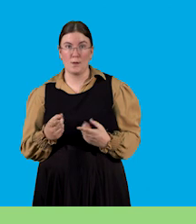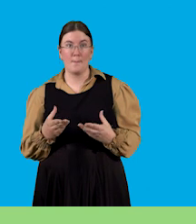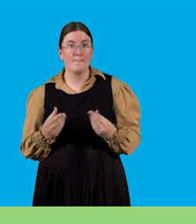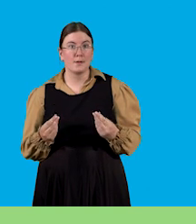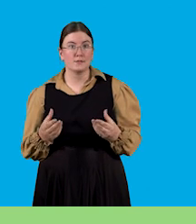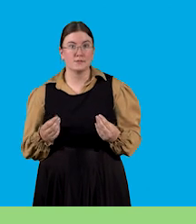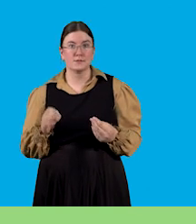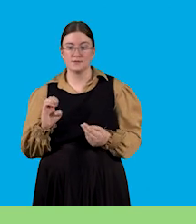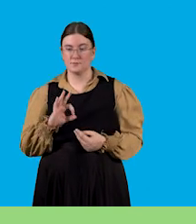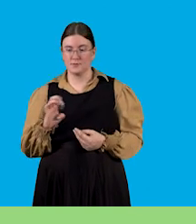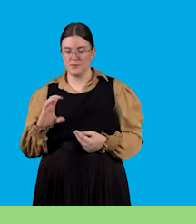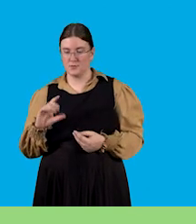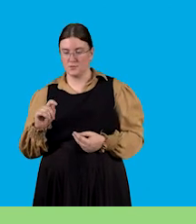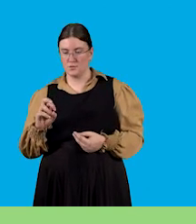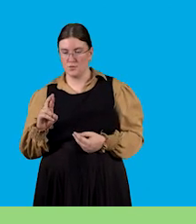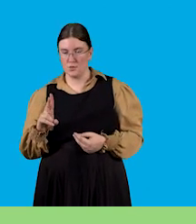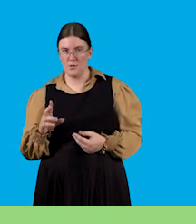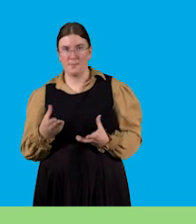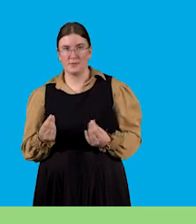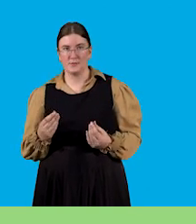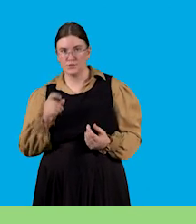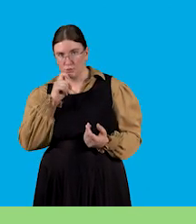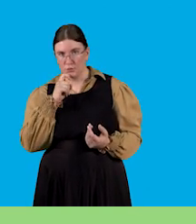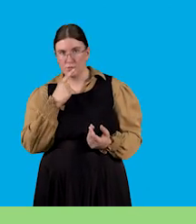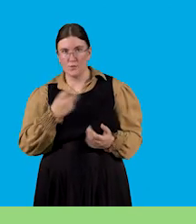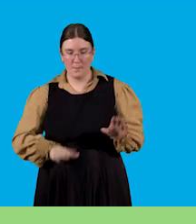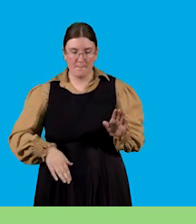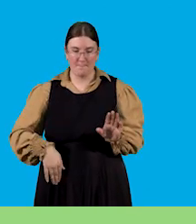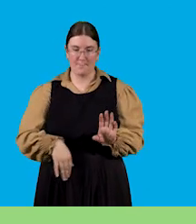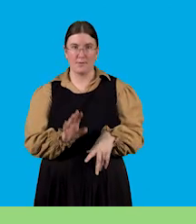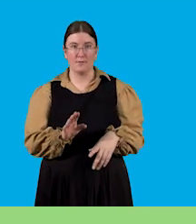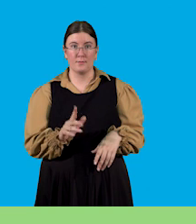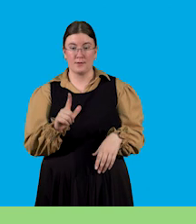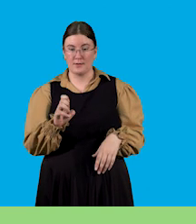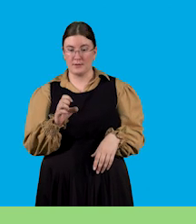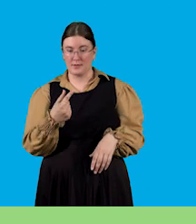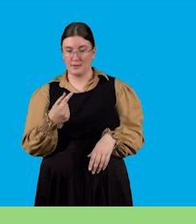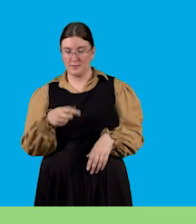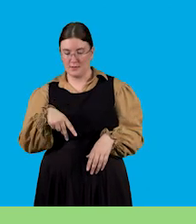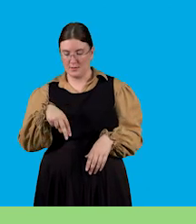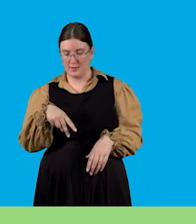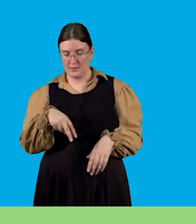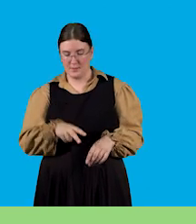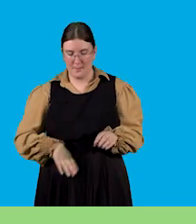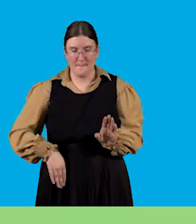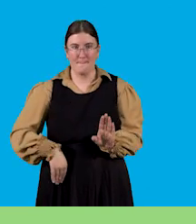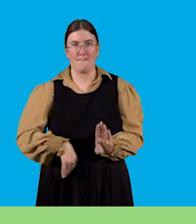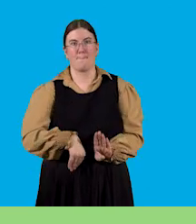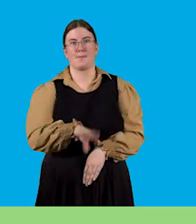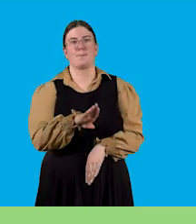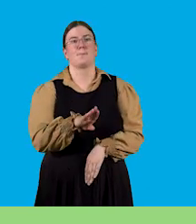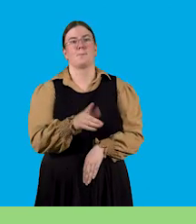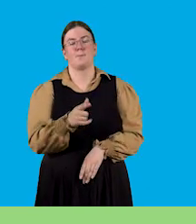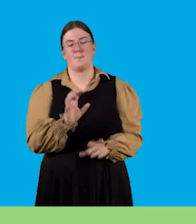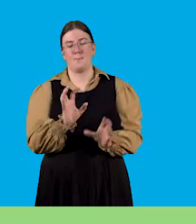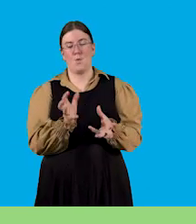your effector muscles to kick the ball. Your muscles in your leg act to kick the ball